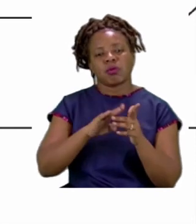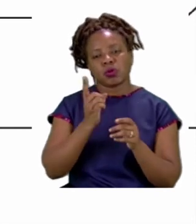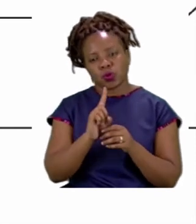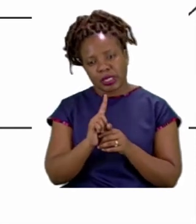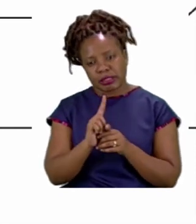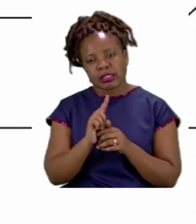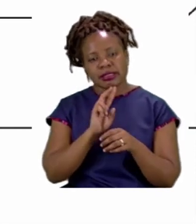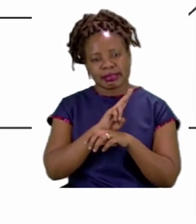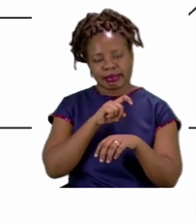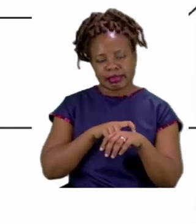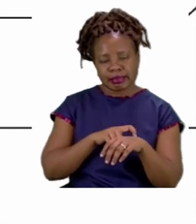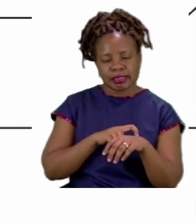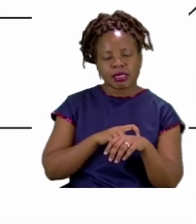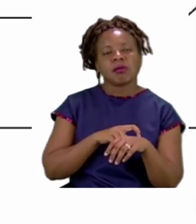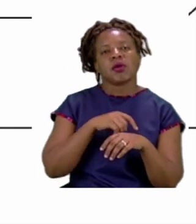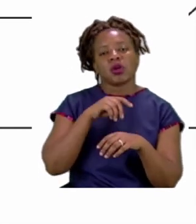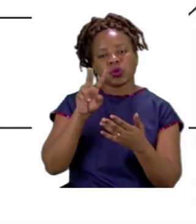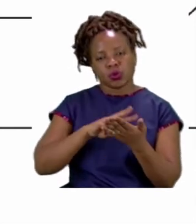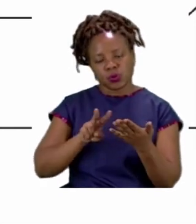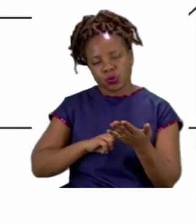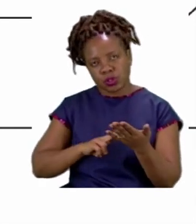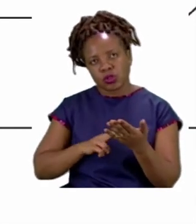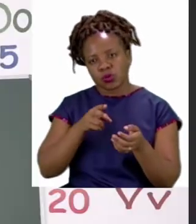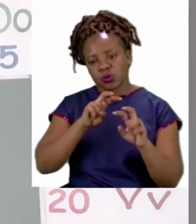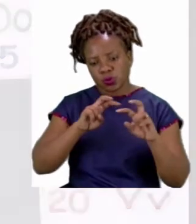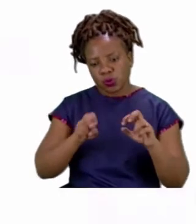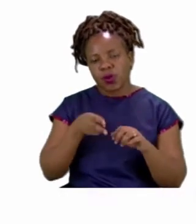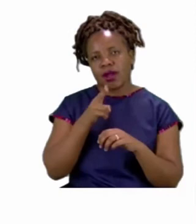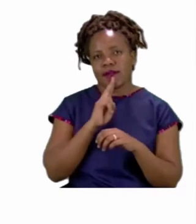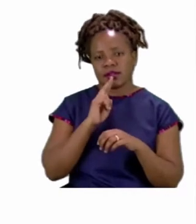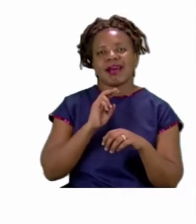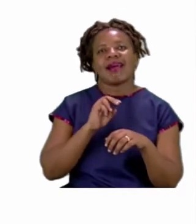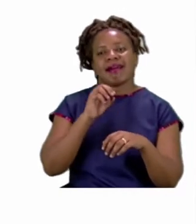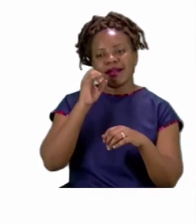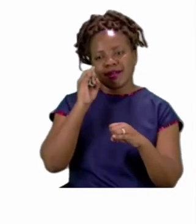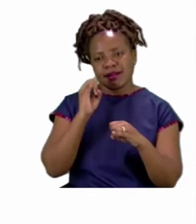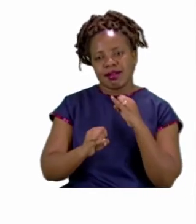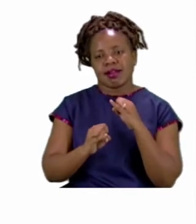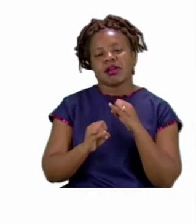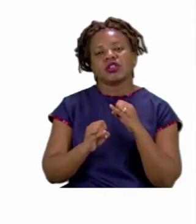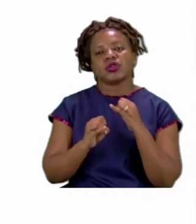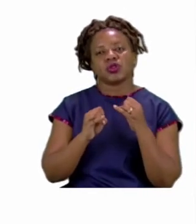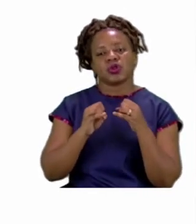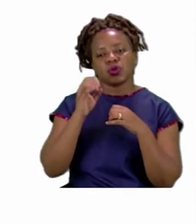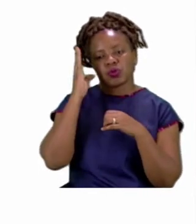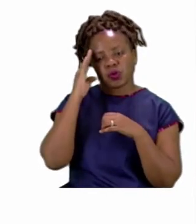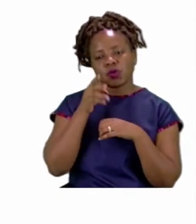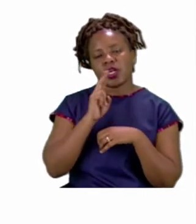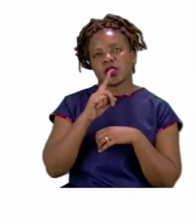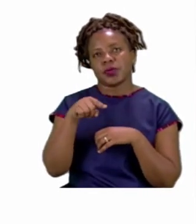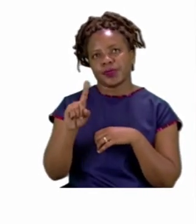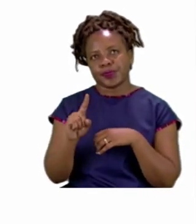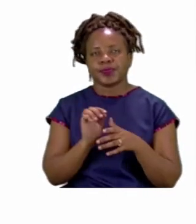Let's now go to the next page, page 16. On page 16, we are going to be practicing